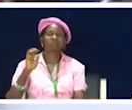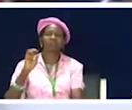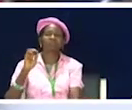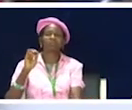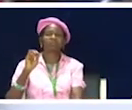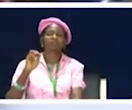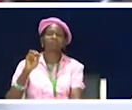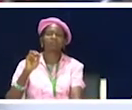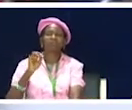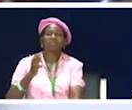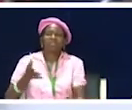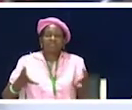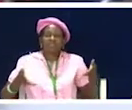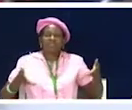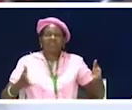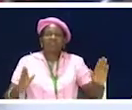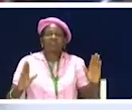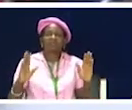Allow